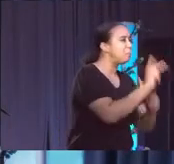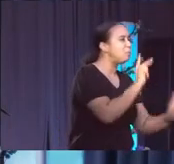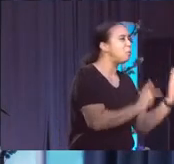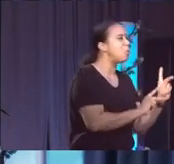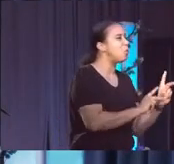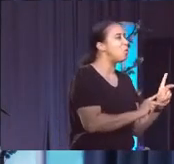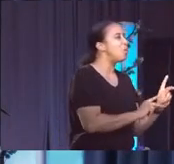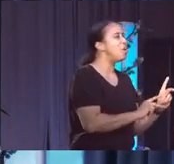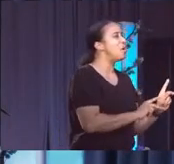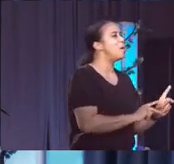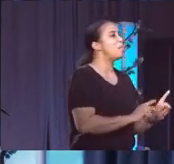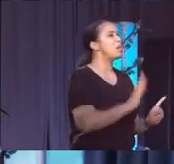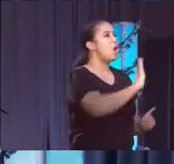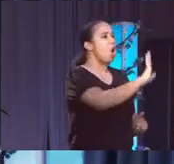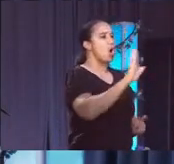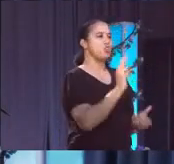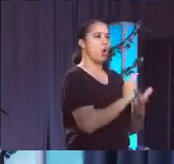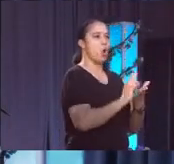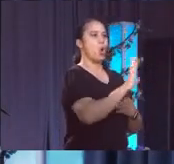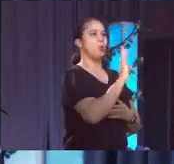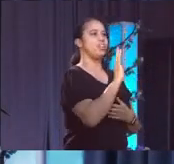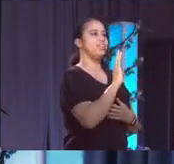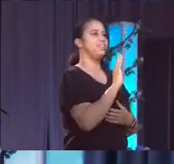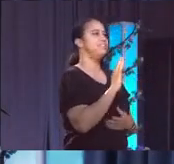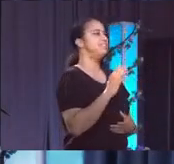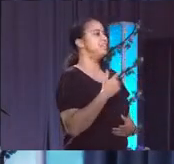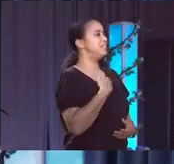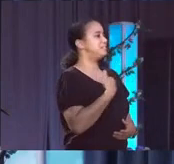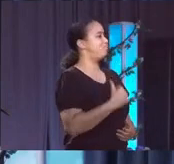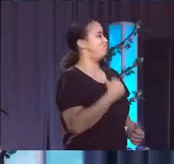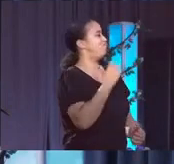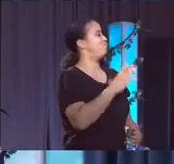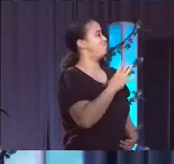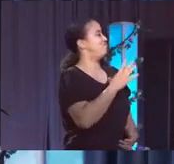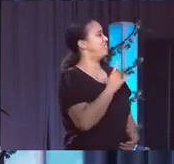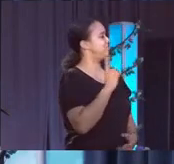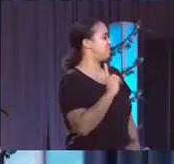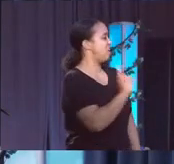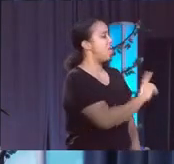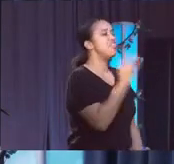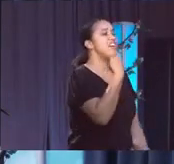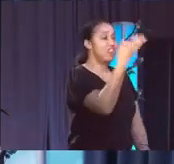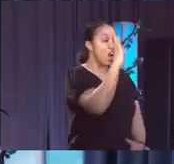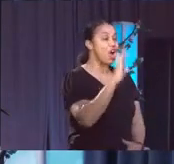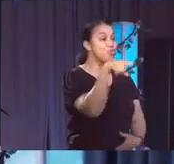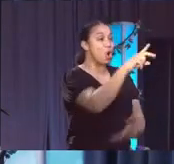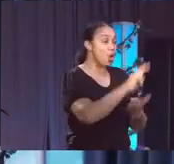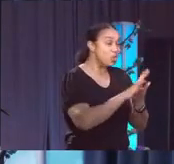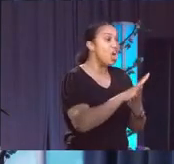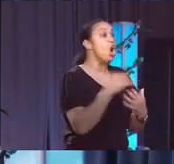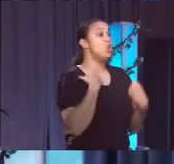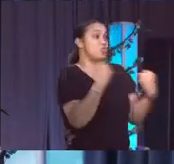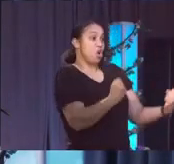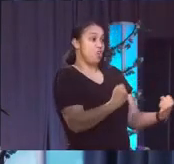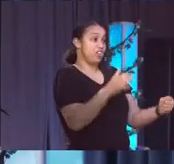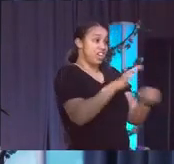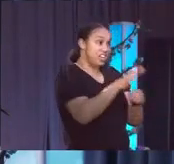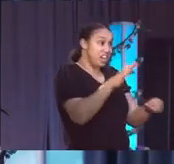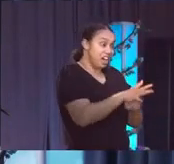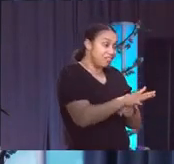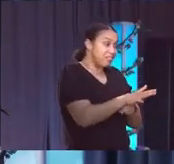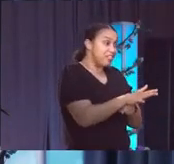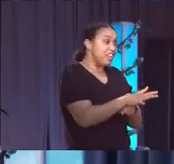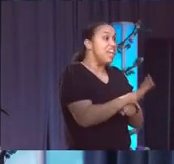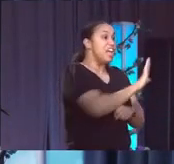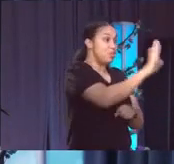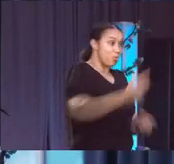are bringing all of your holiness to bear on them. Thank God you're holy. Are you confident enough in the holiness of God